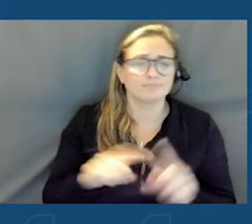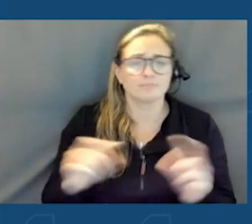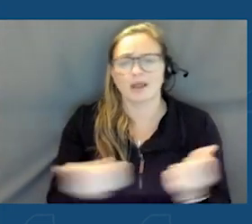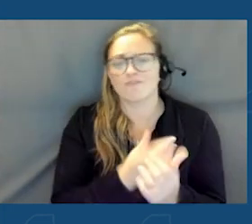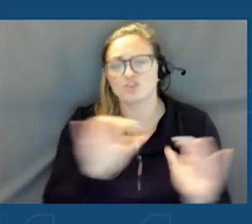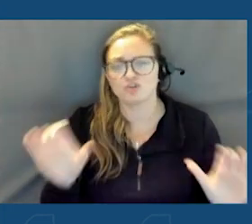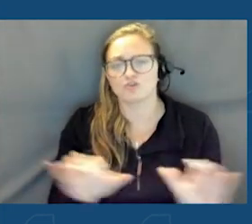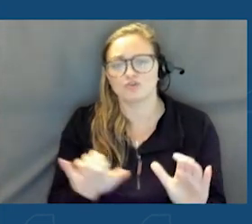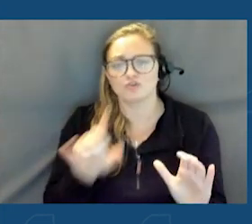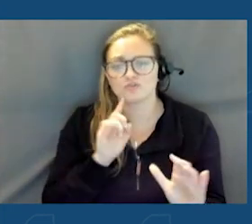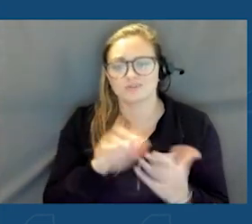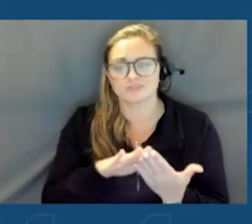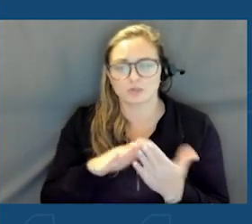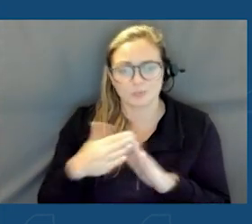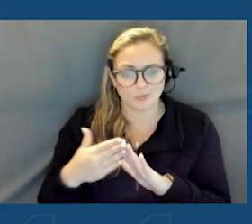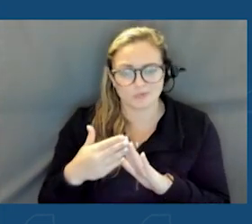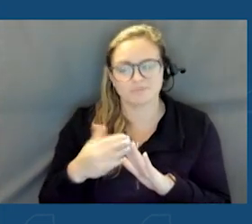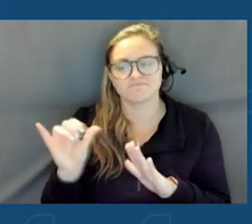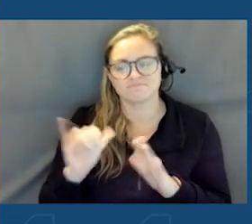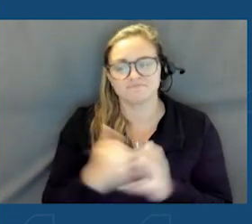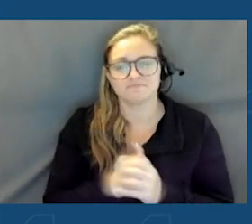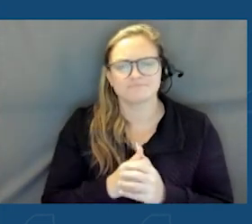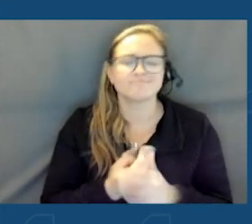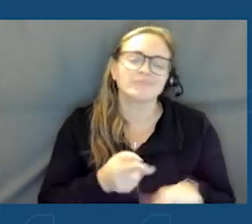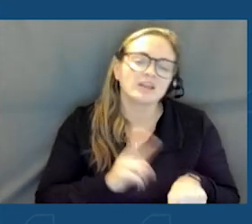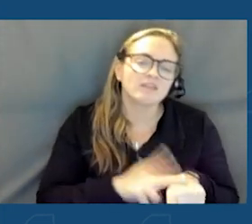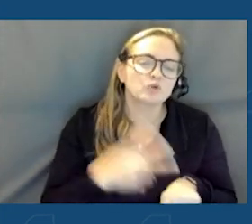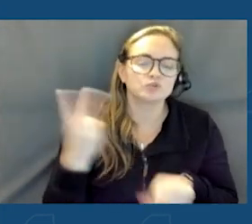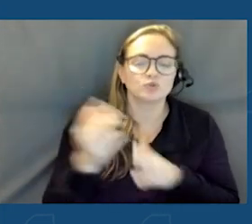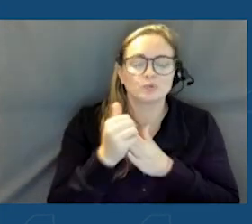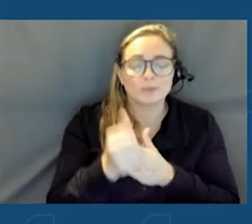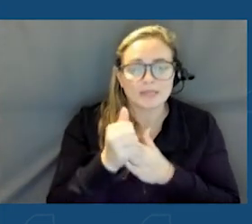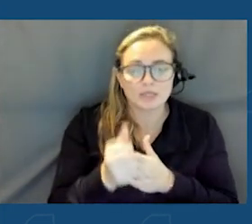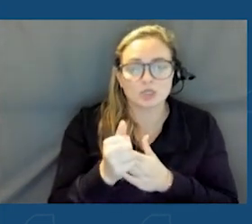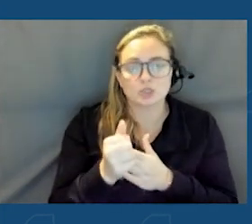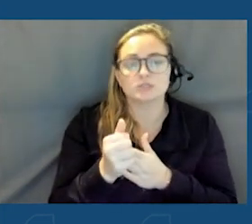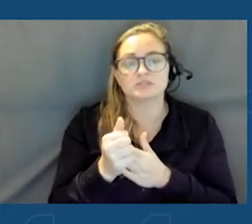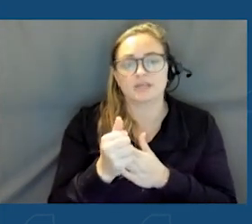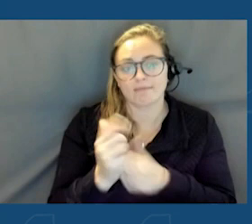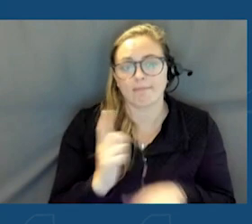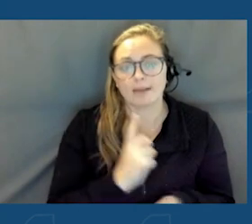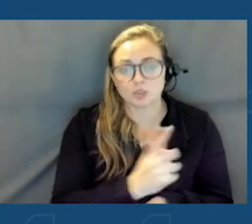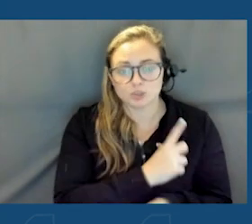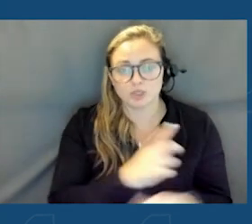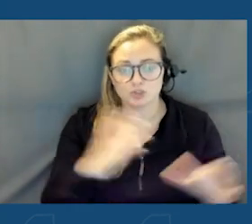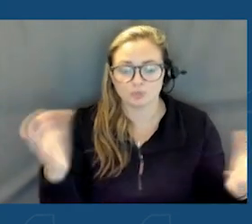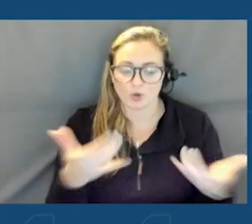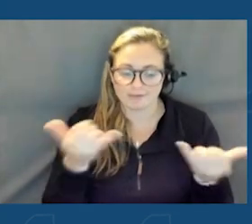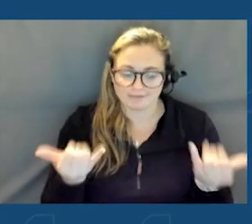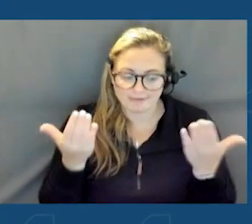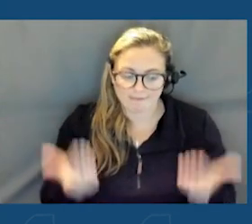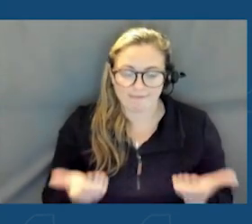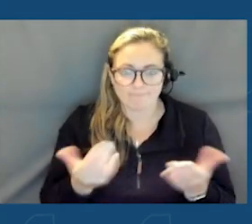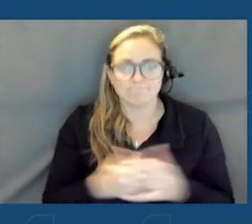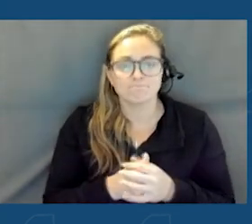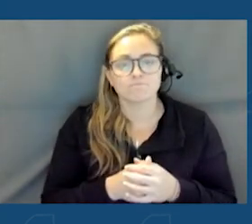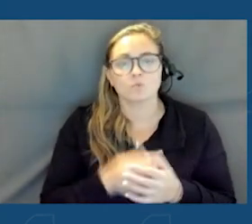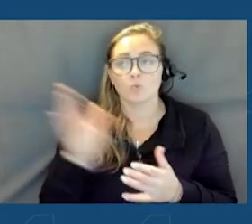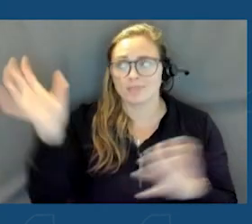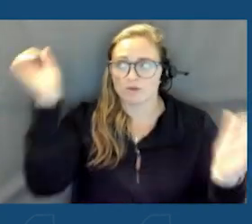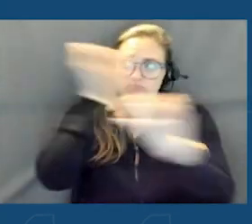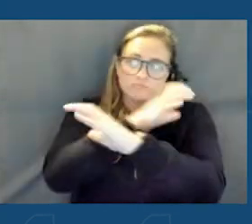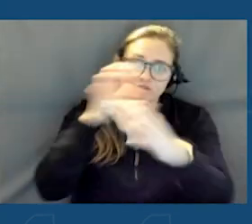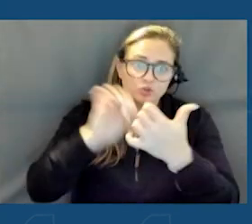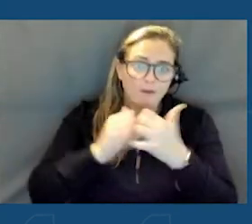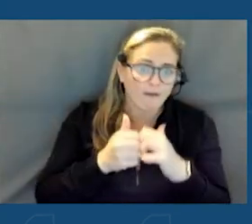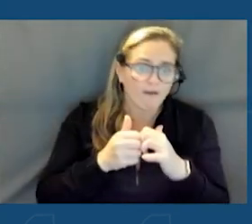for this community as well. And of course, our two leaders in the legislature who brought us here today with their vision of how we